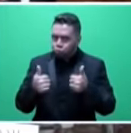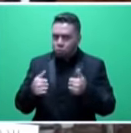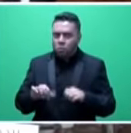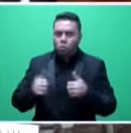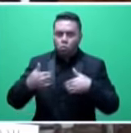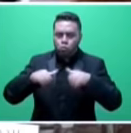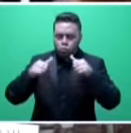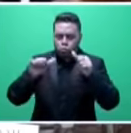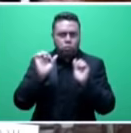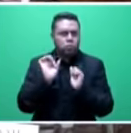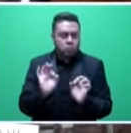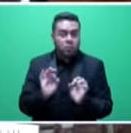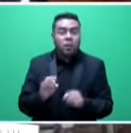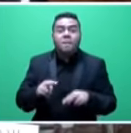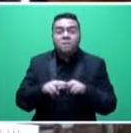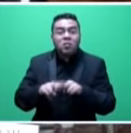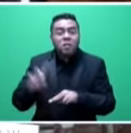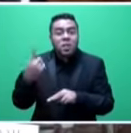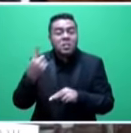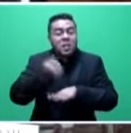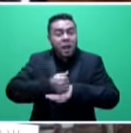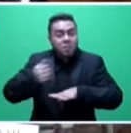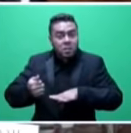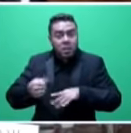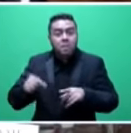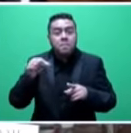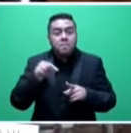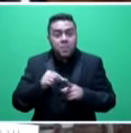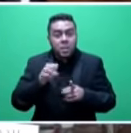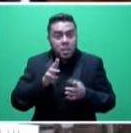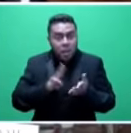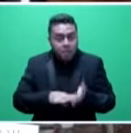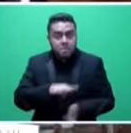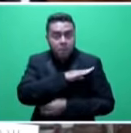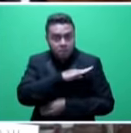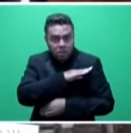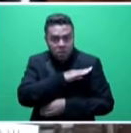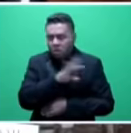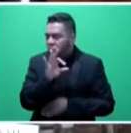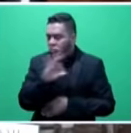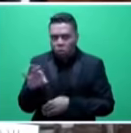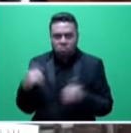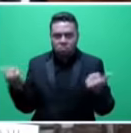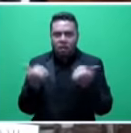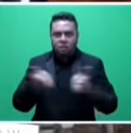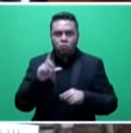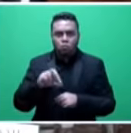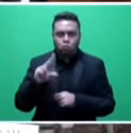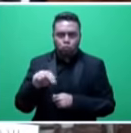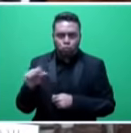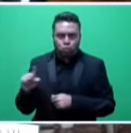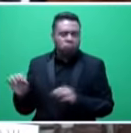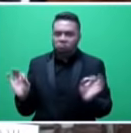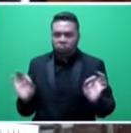Speaker, sir, is that Fiji First government, Mr. Prime Minister, has hardly done enough for our healthcare system